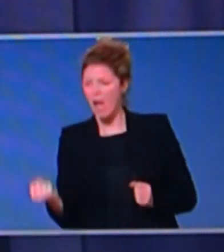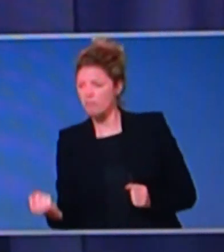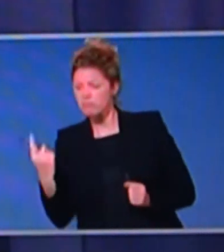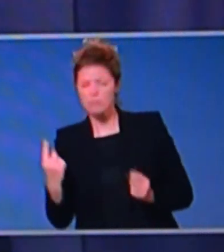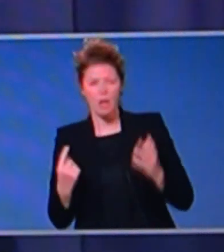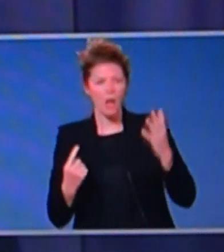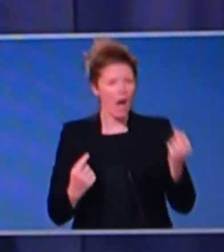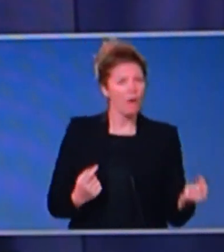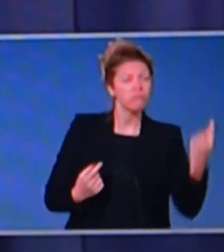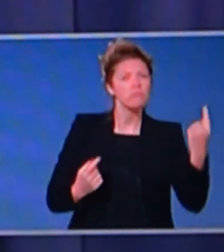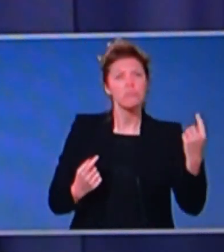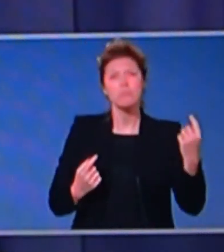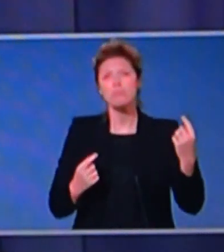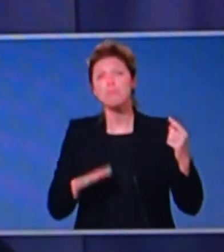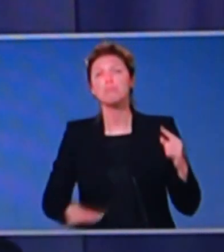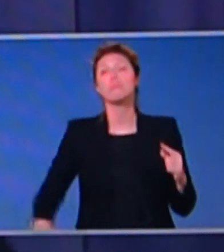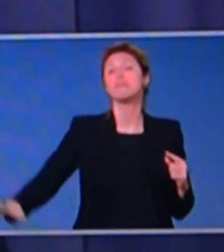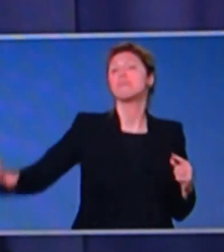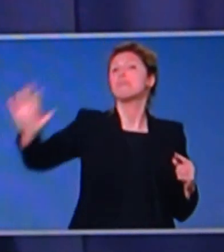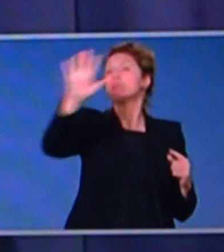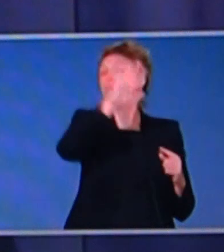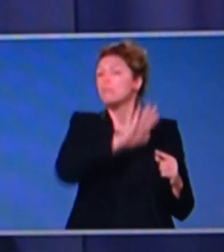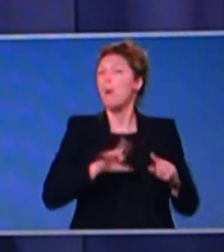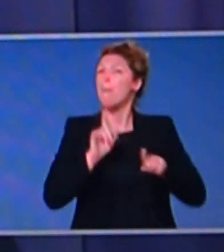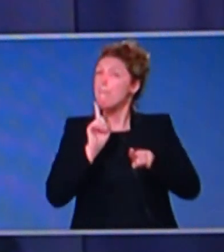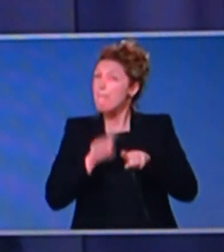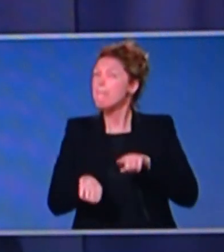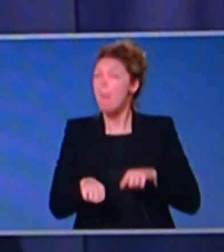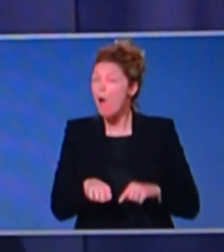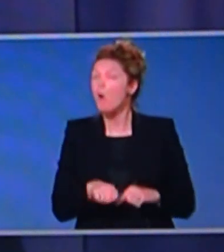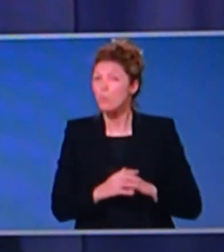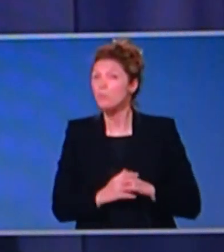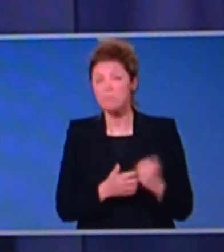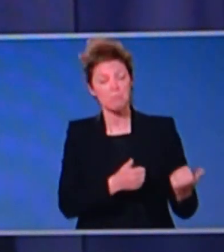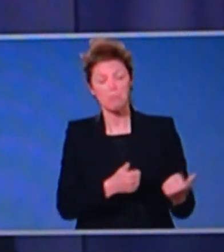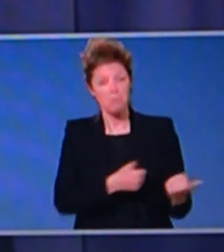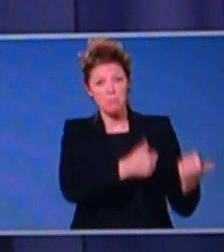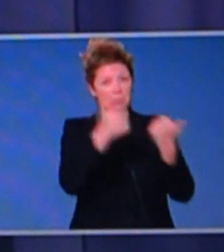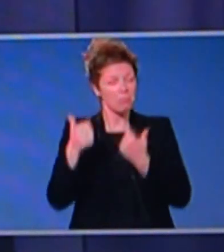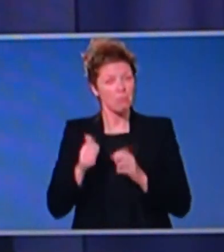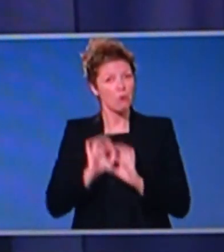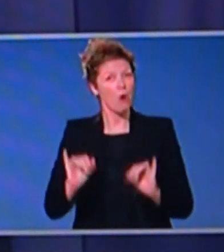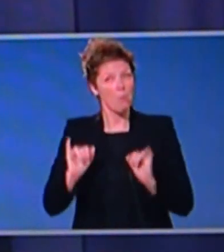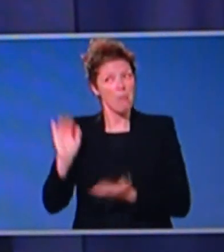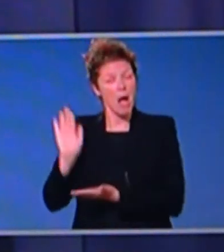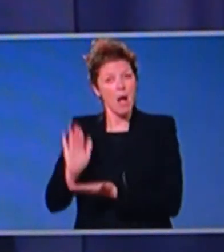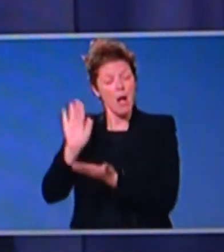performance to date at a national level, right across all states and territories, well, I think the numbers speak for themselves. It